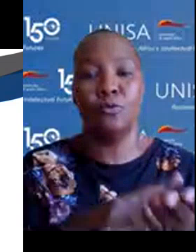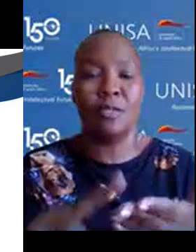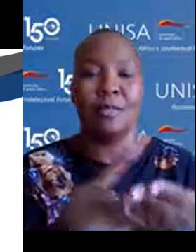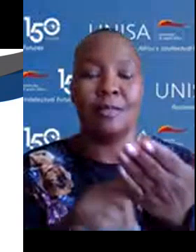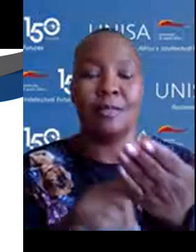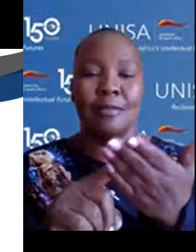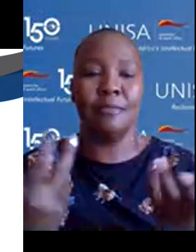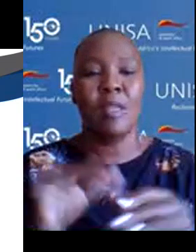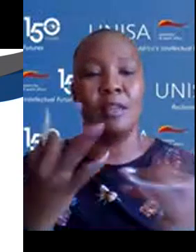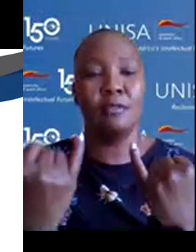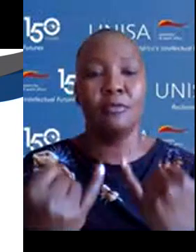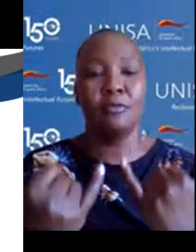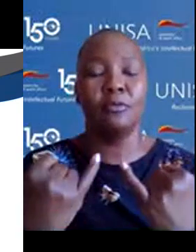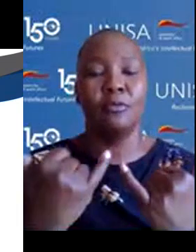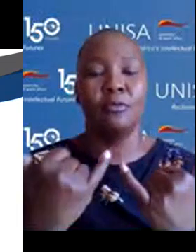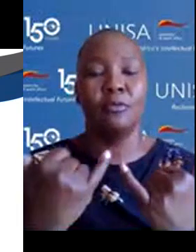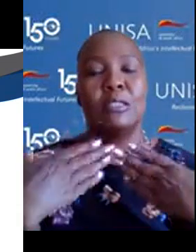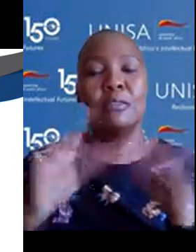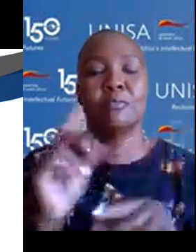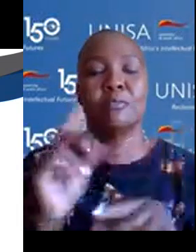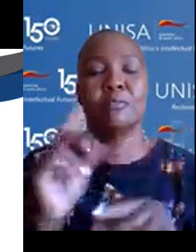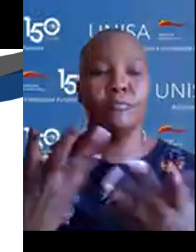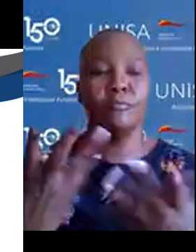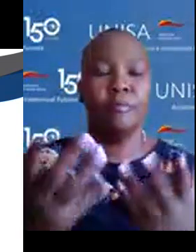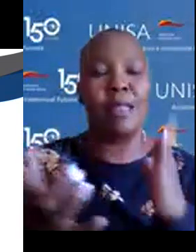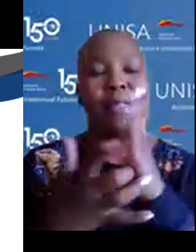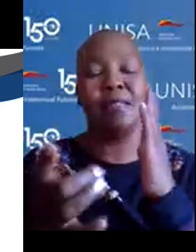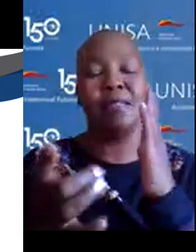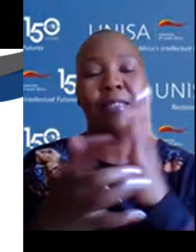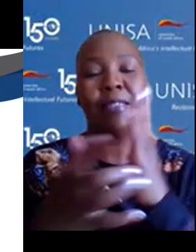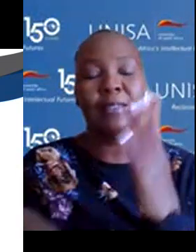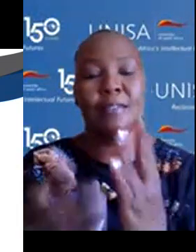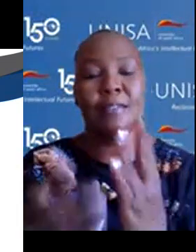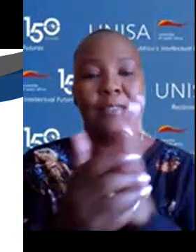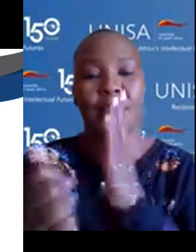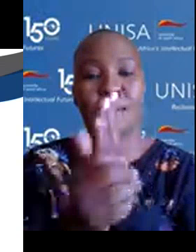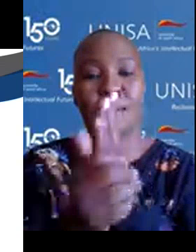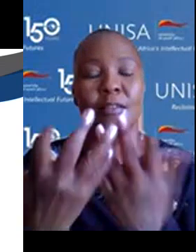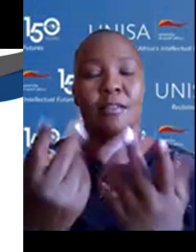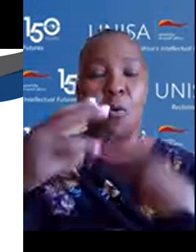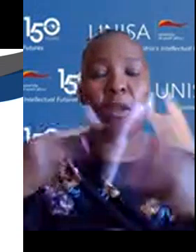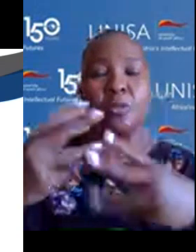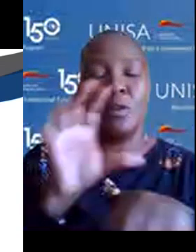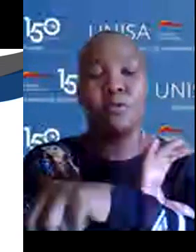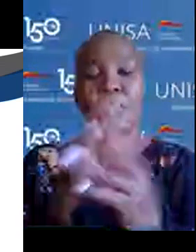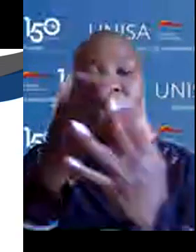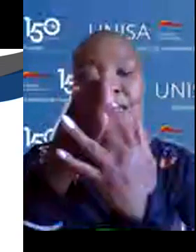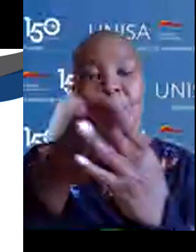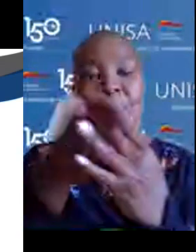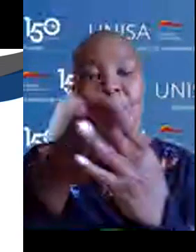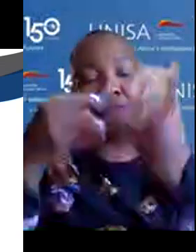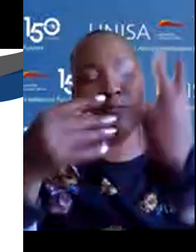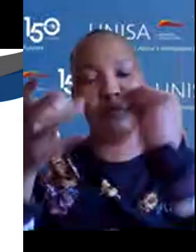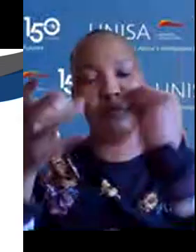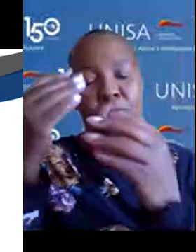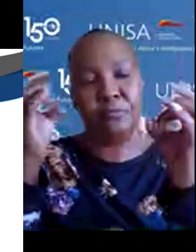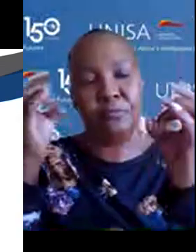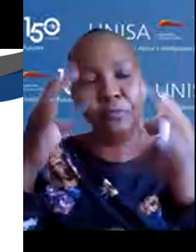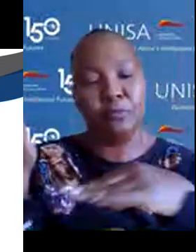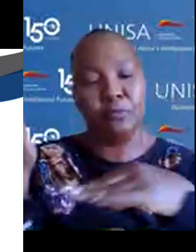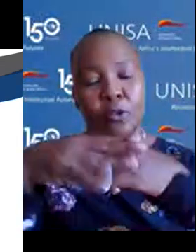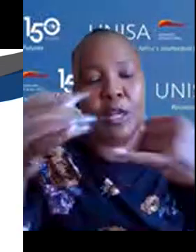So today we're really going to start with, digital literacy, just working with computers, access information online, just to